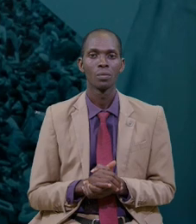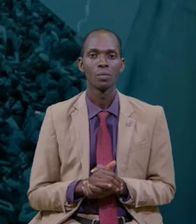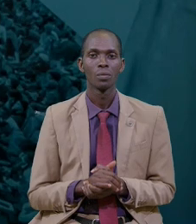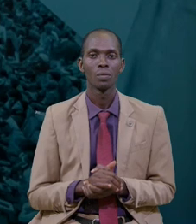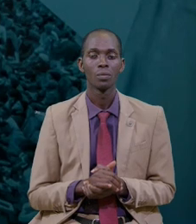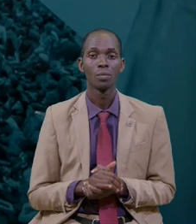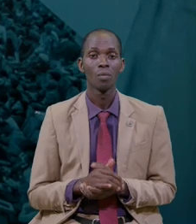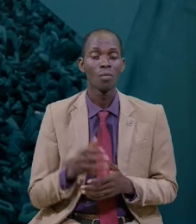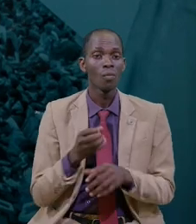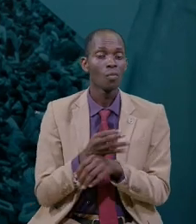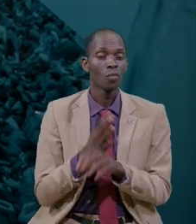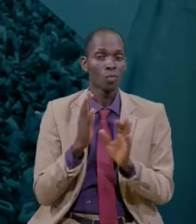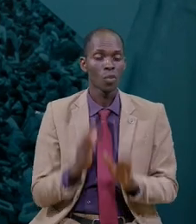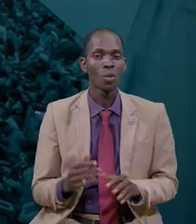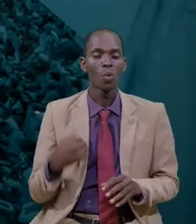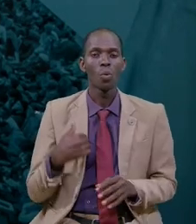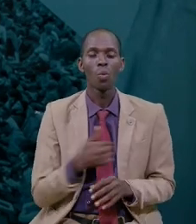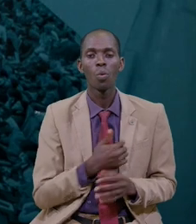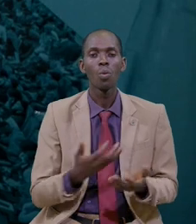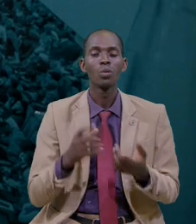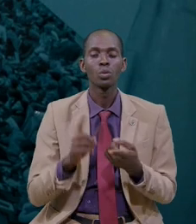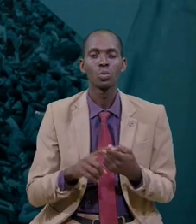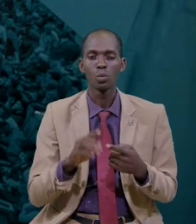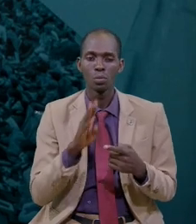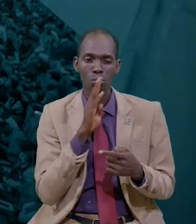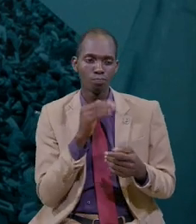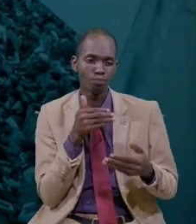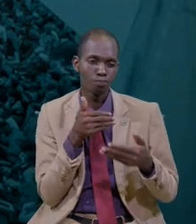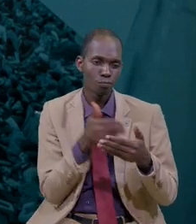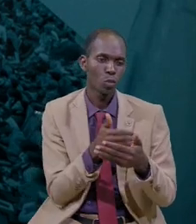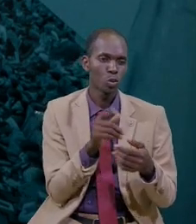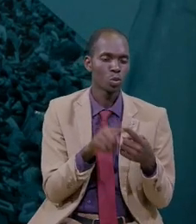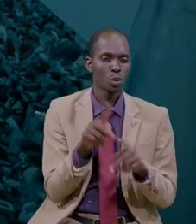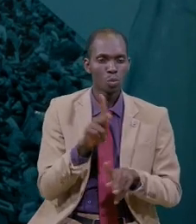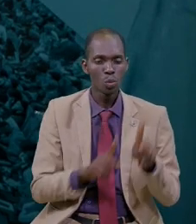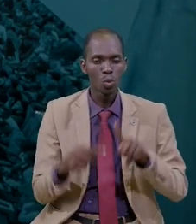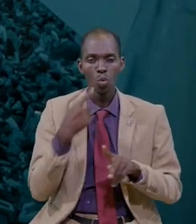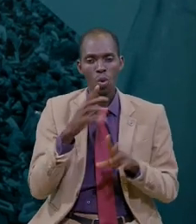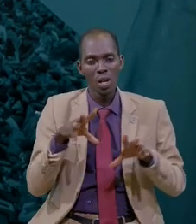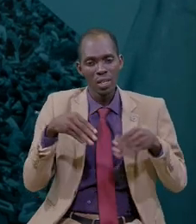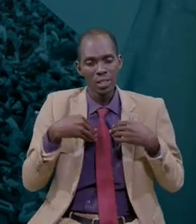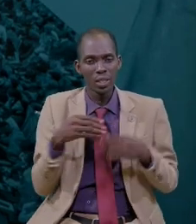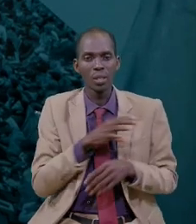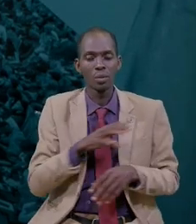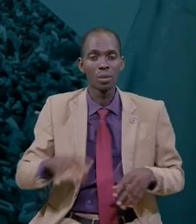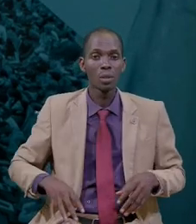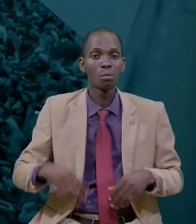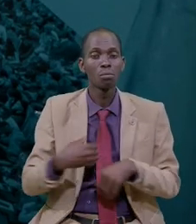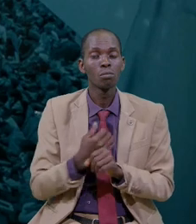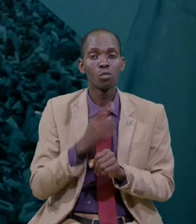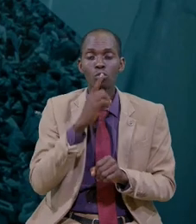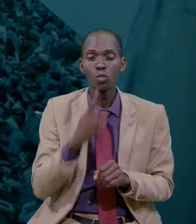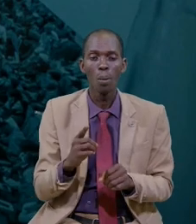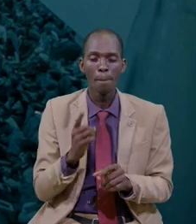Counselors, we want you to get closer to the people who gave their lives. Make sure that proper documentation